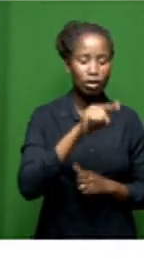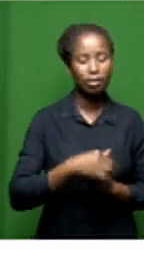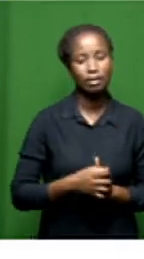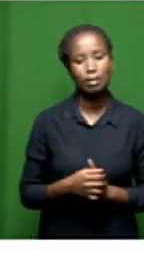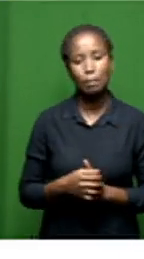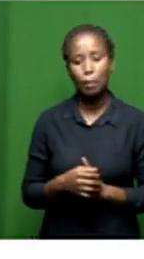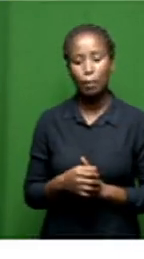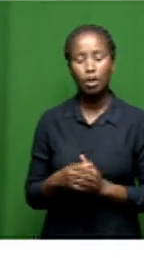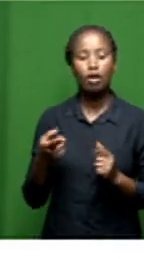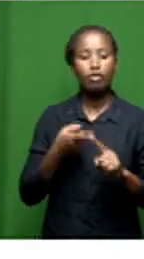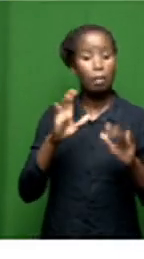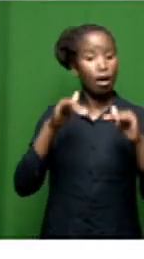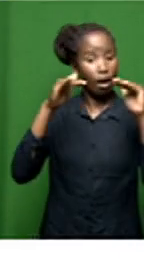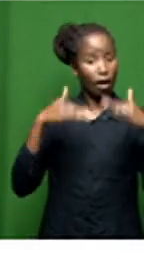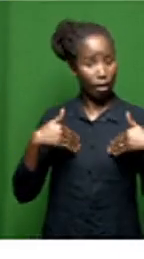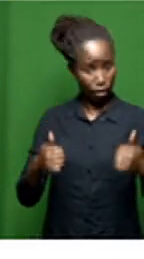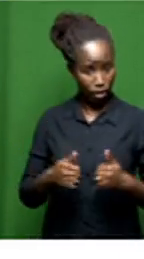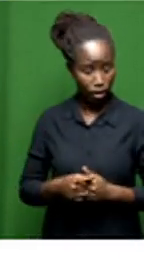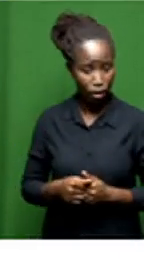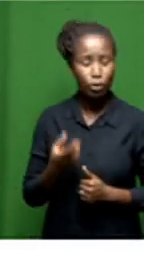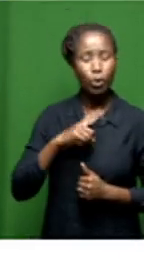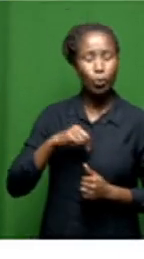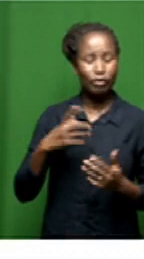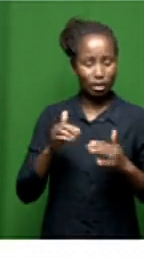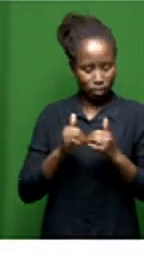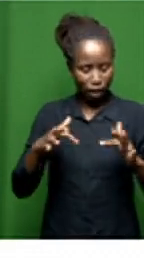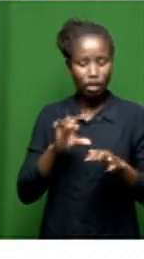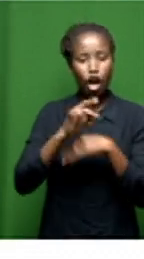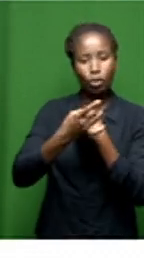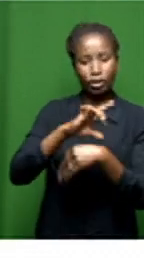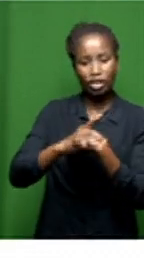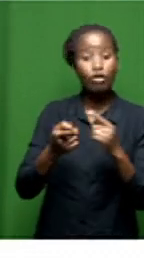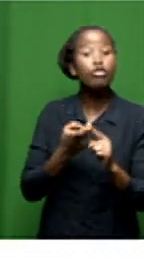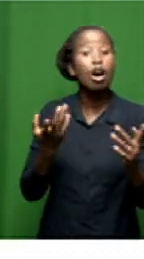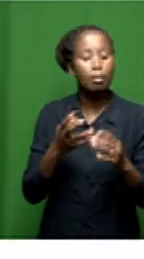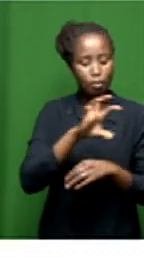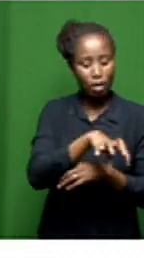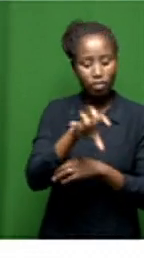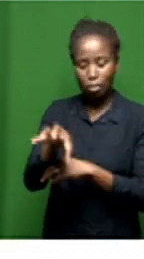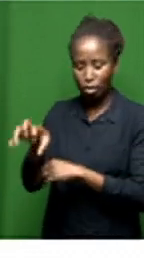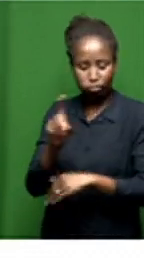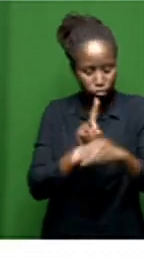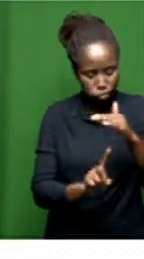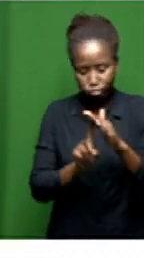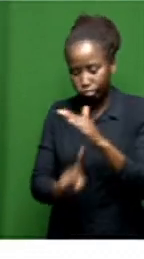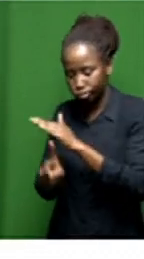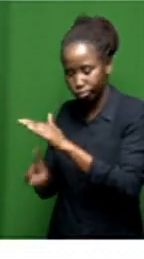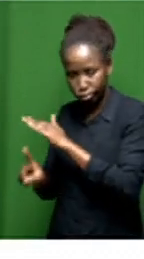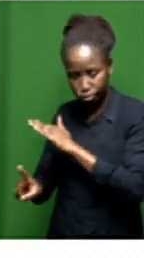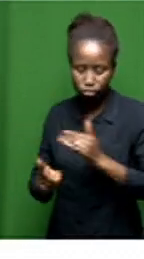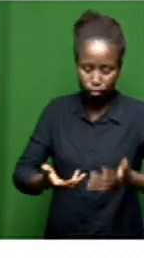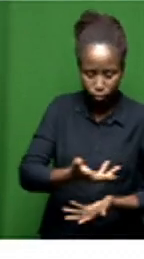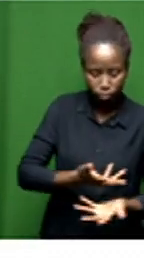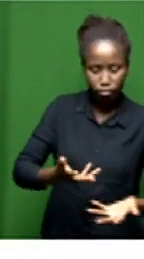For higher health perspective, we have already started consultations in provinces. going to provinces and engaging various